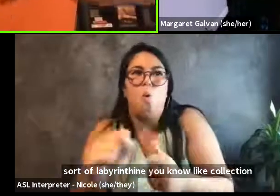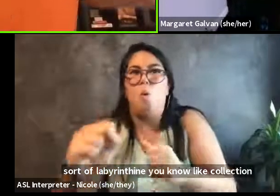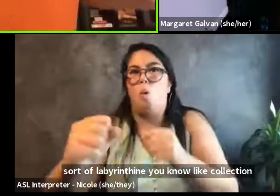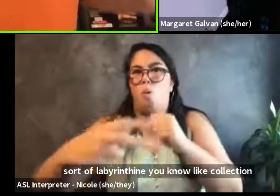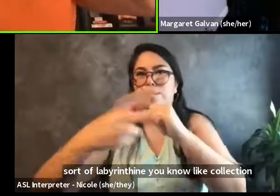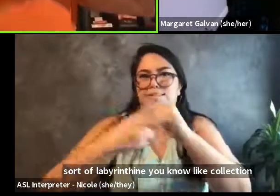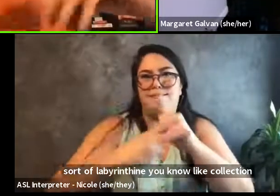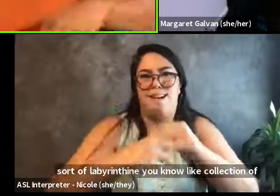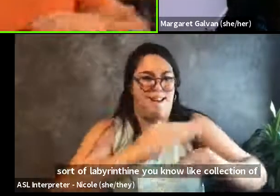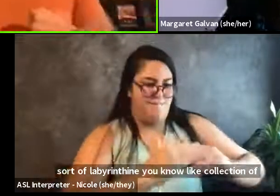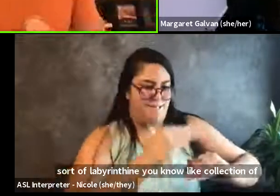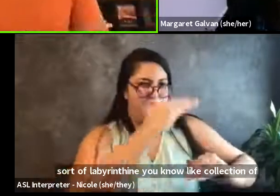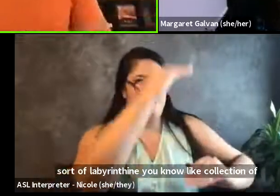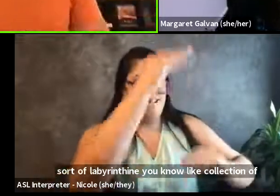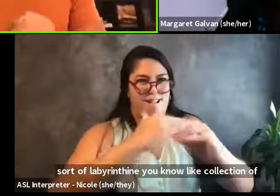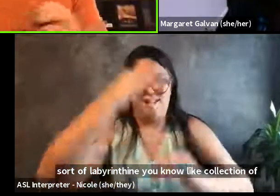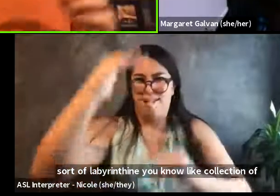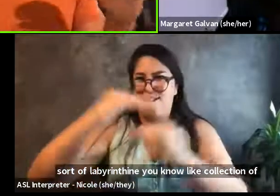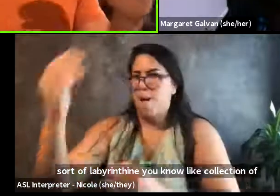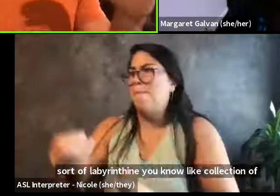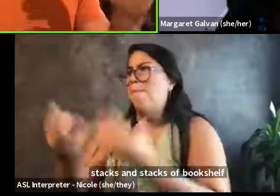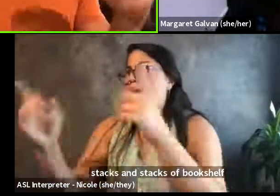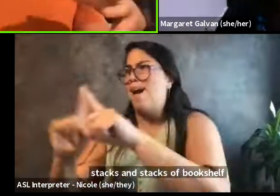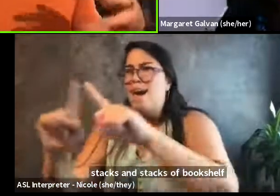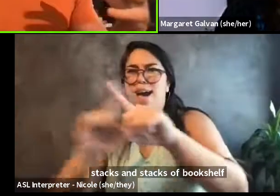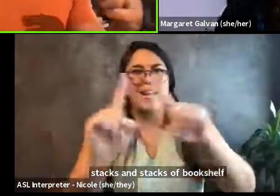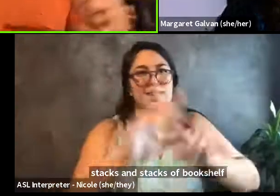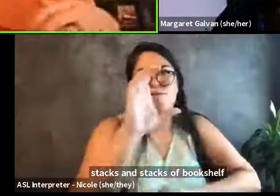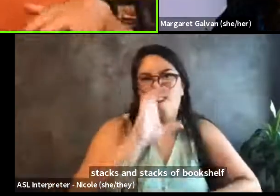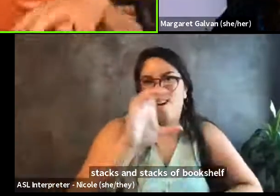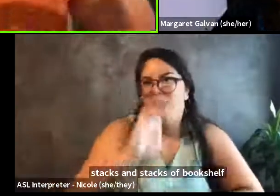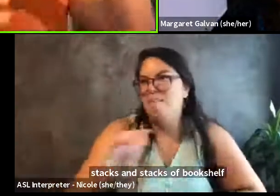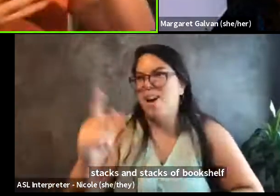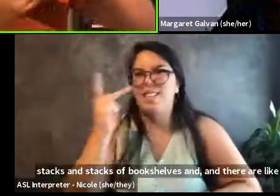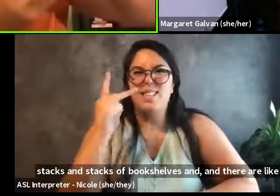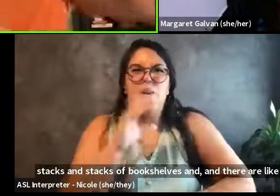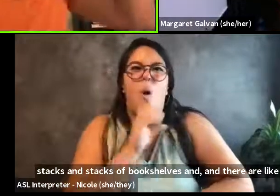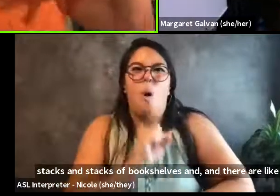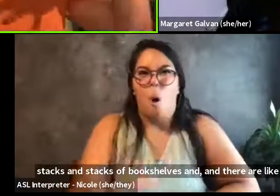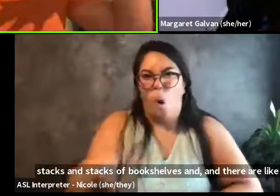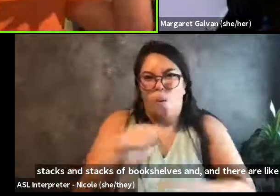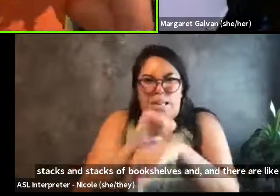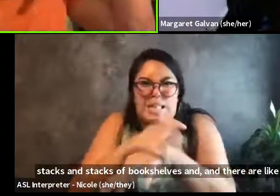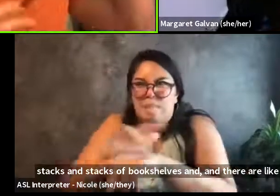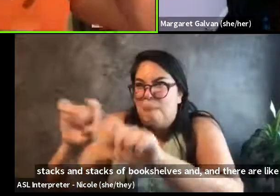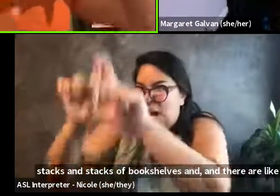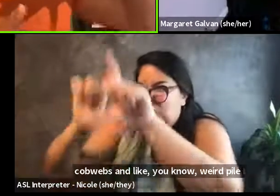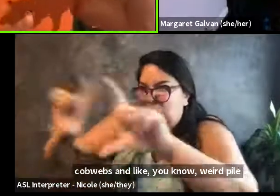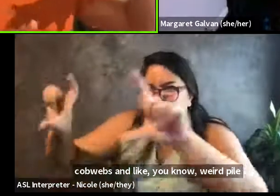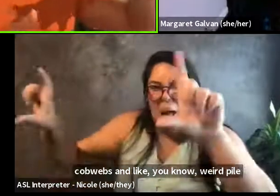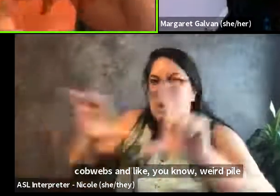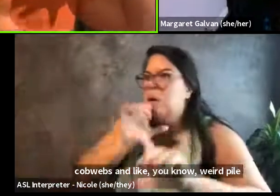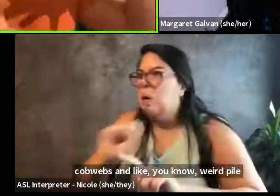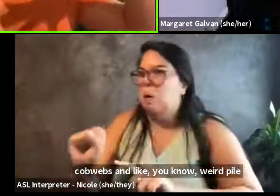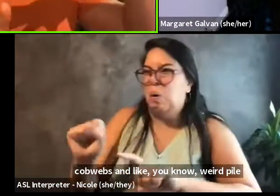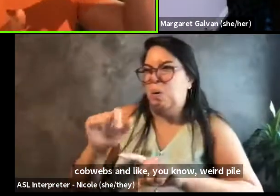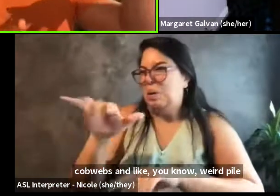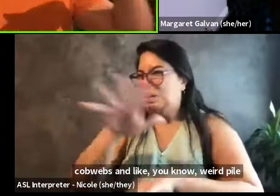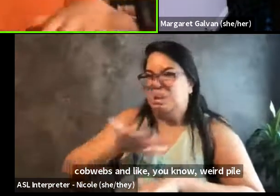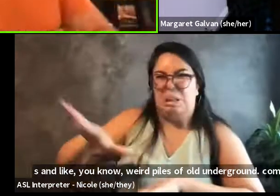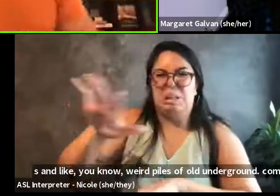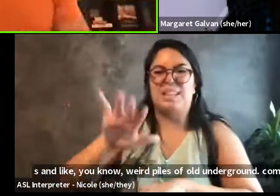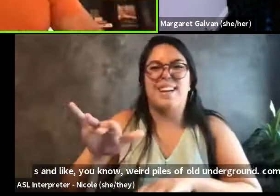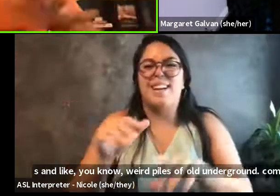of, of, bookshelves and, and there are like cobwebs and like, you know, weird piles of old, uh, you know, in underground